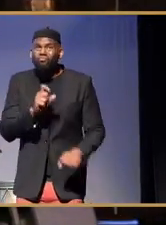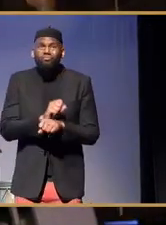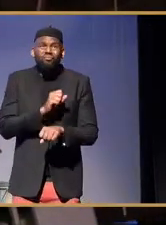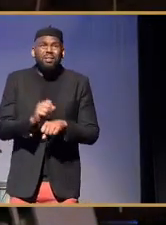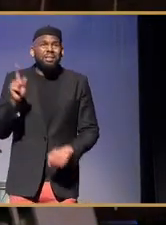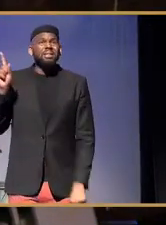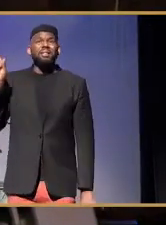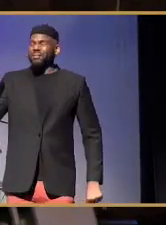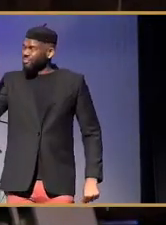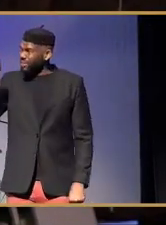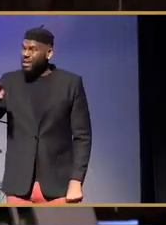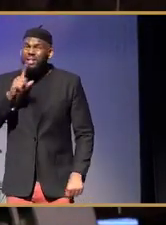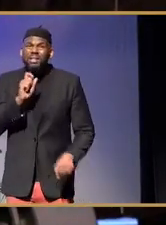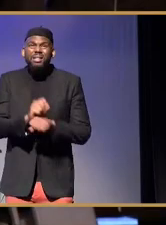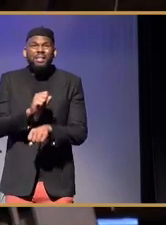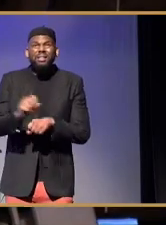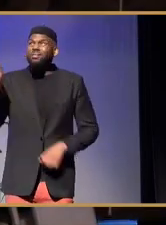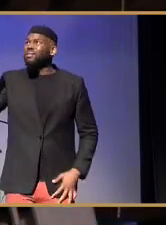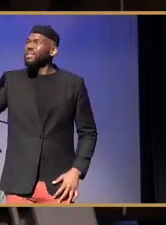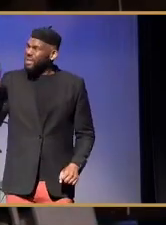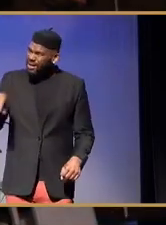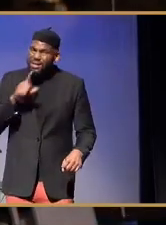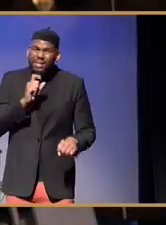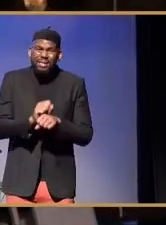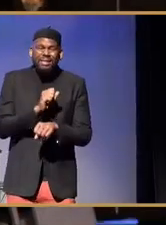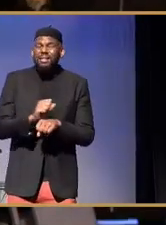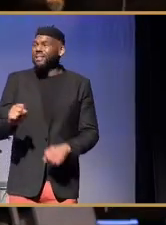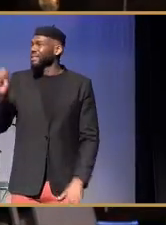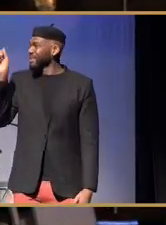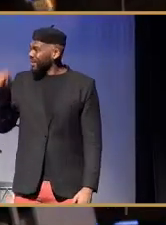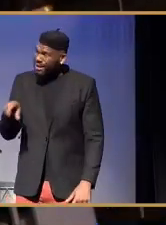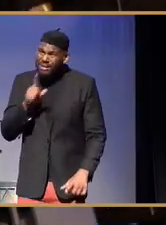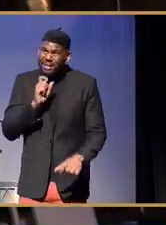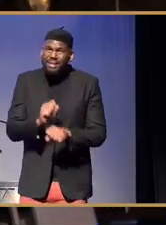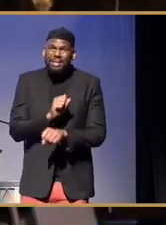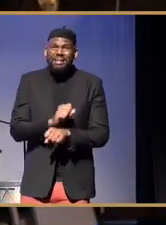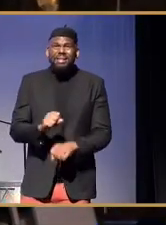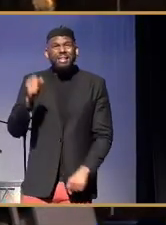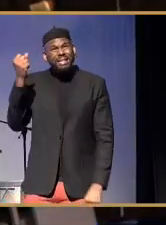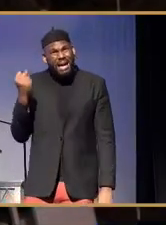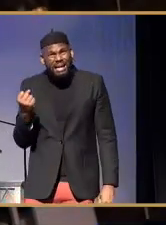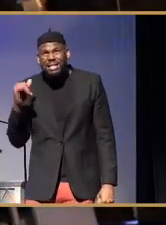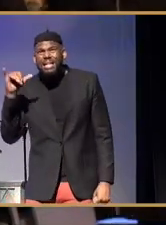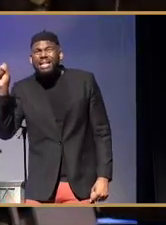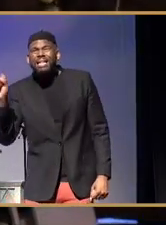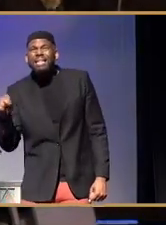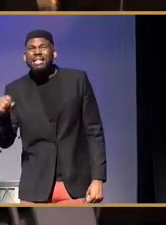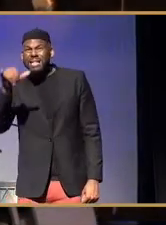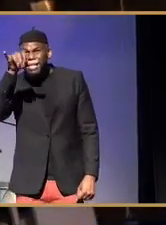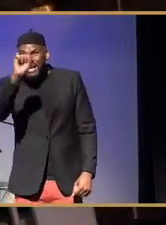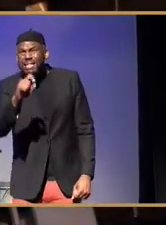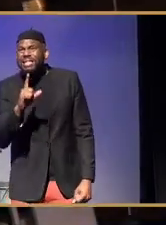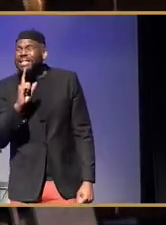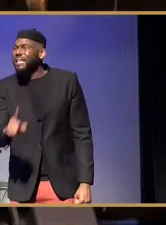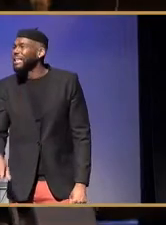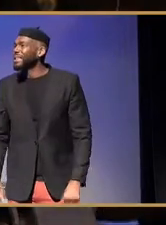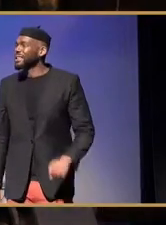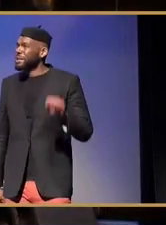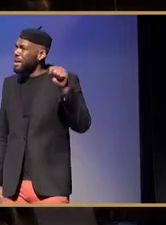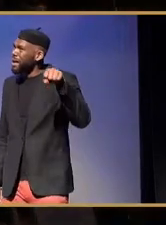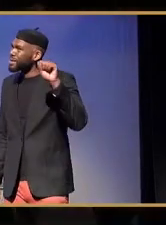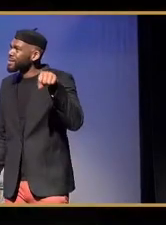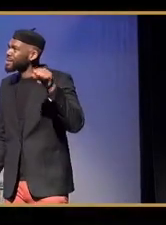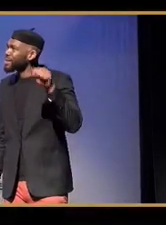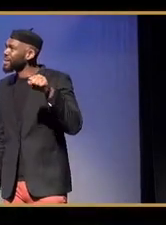is. Yes, he is. Yes, he is. Yes, he is. Yes, he is. Yes, he is. Yes, he